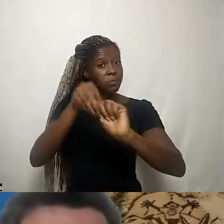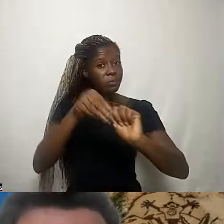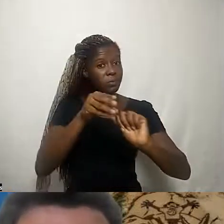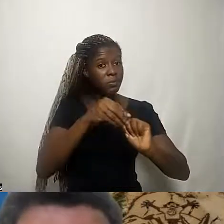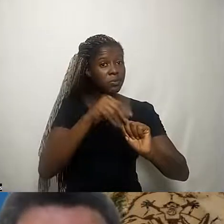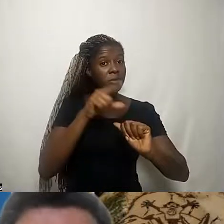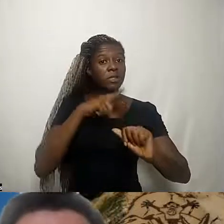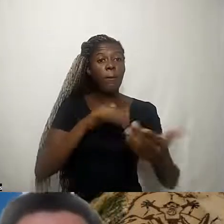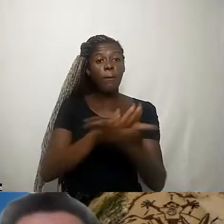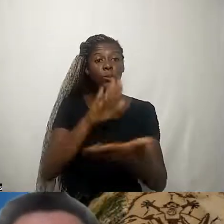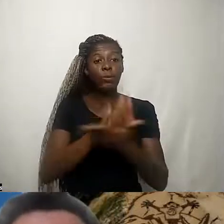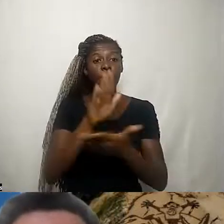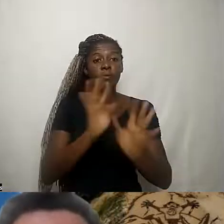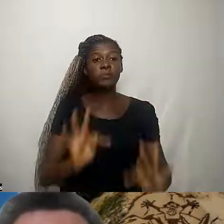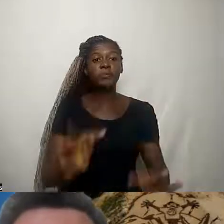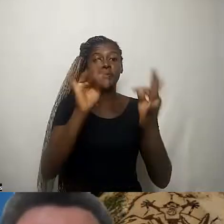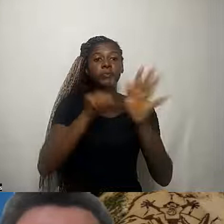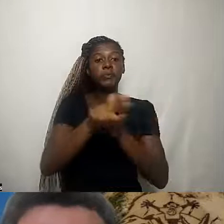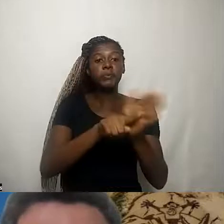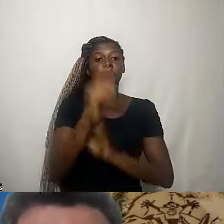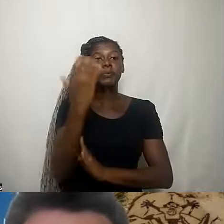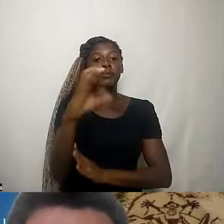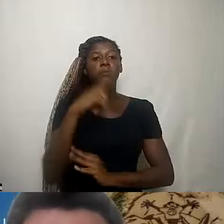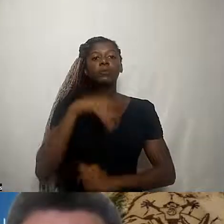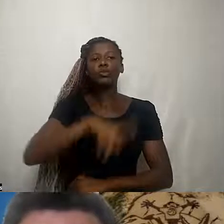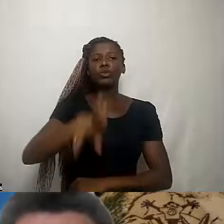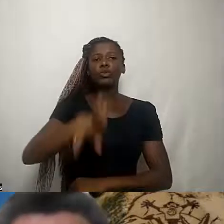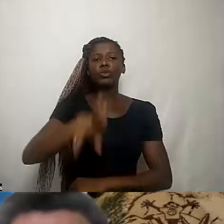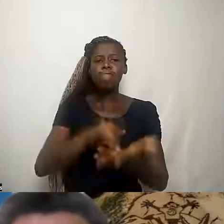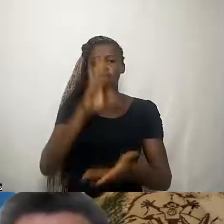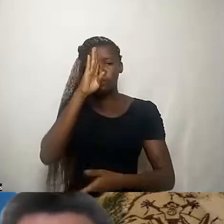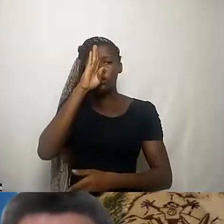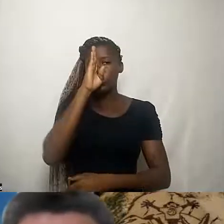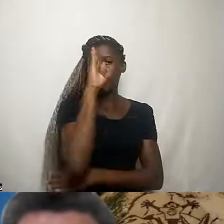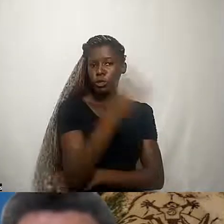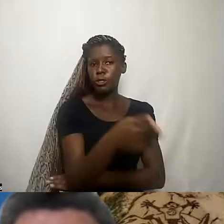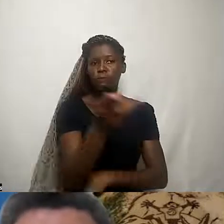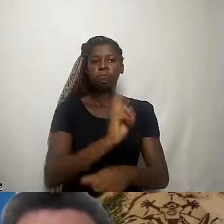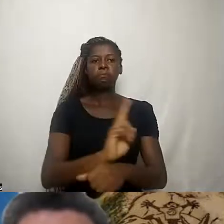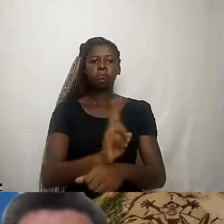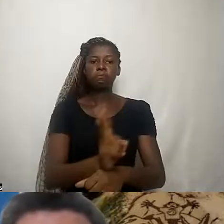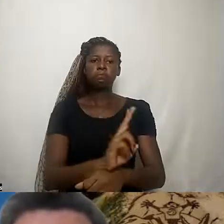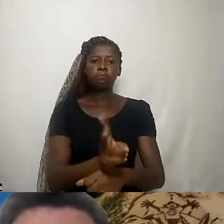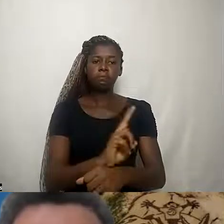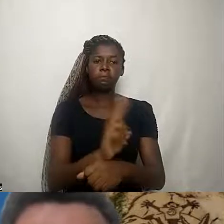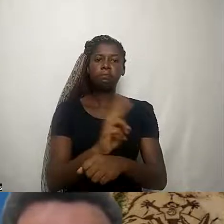with technical and scientific production, with a direct use in